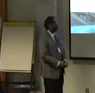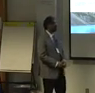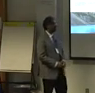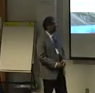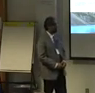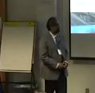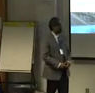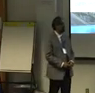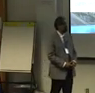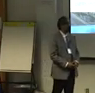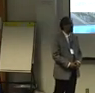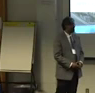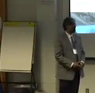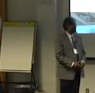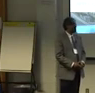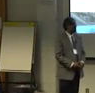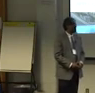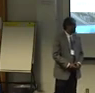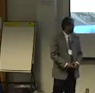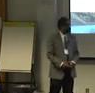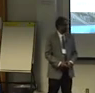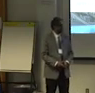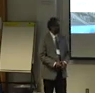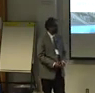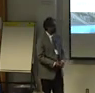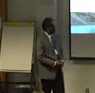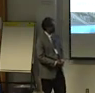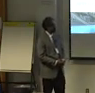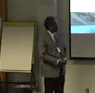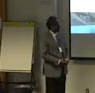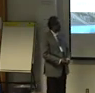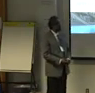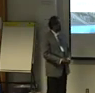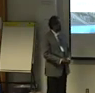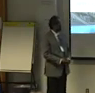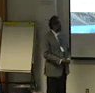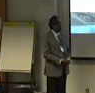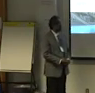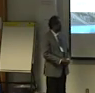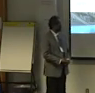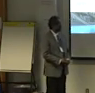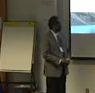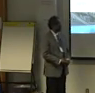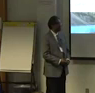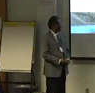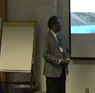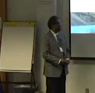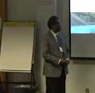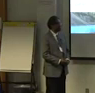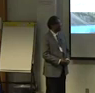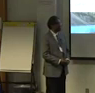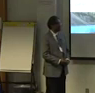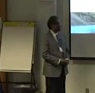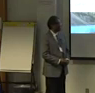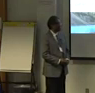Accessible? And our speaker is Dr. Tilak Dutta. Dr. Dutta is a scientist at Kite Research at the Kite Research